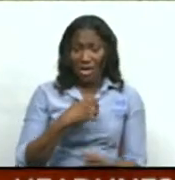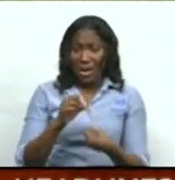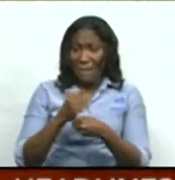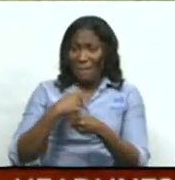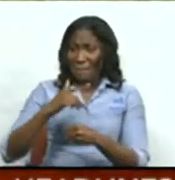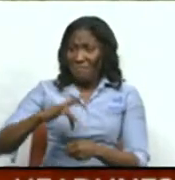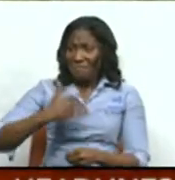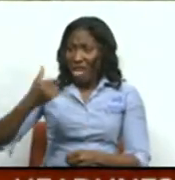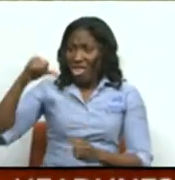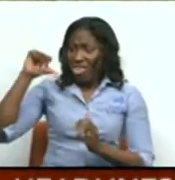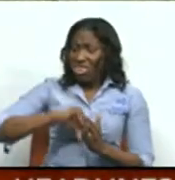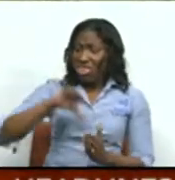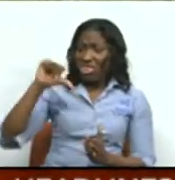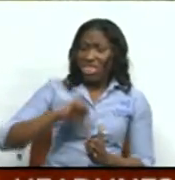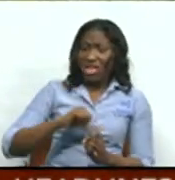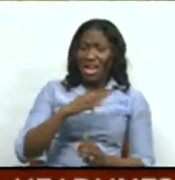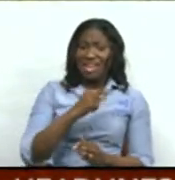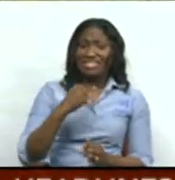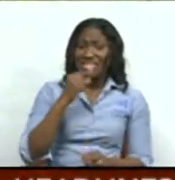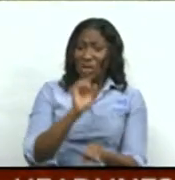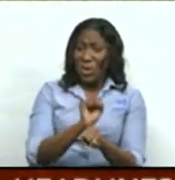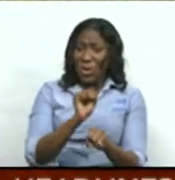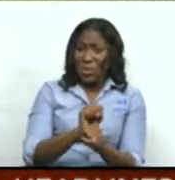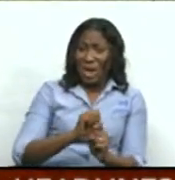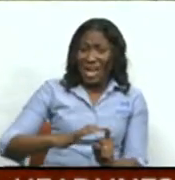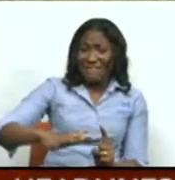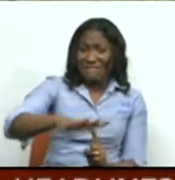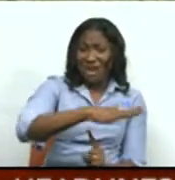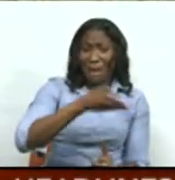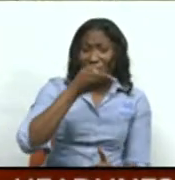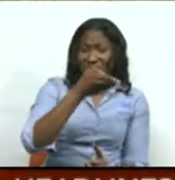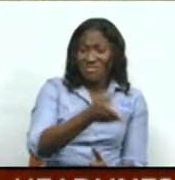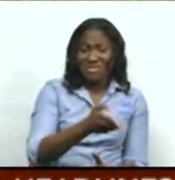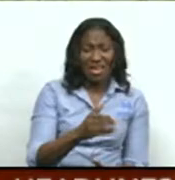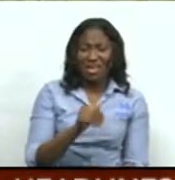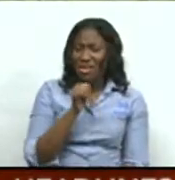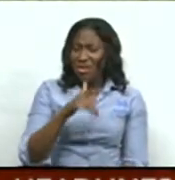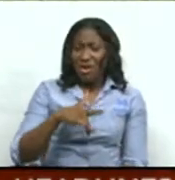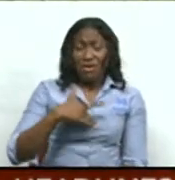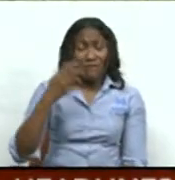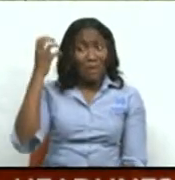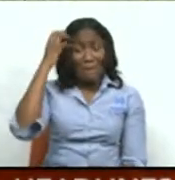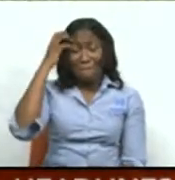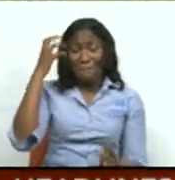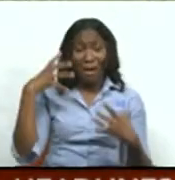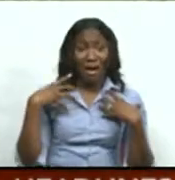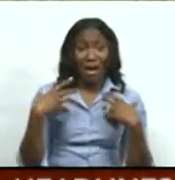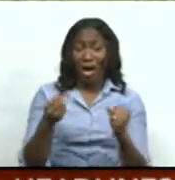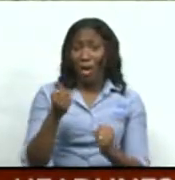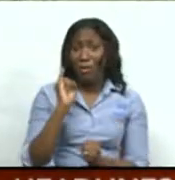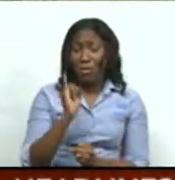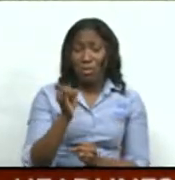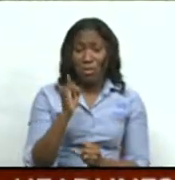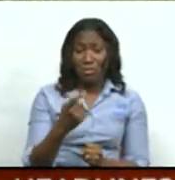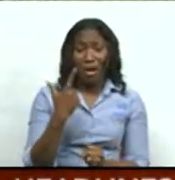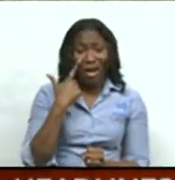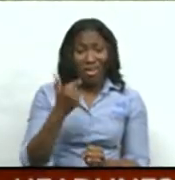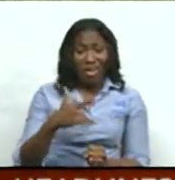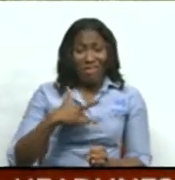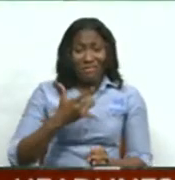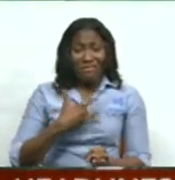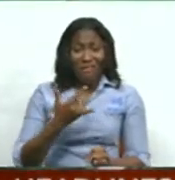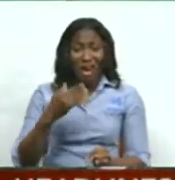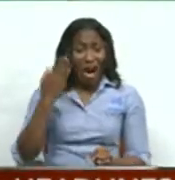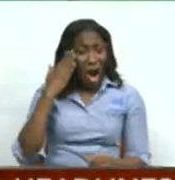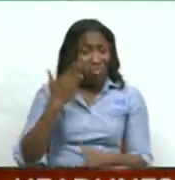Service Association complaining that the work environment is toxic and harmful to their mental health. They claim that they are being tortured and